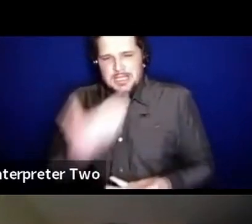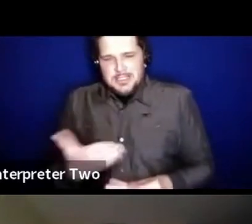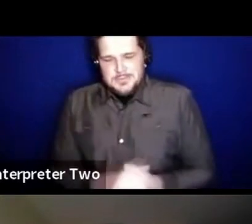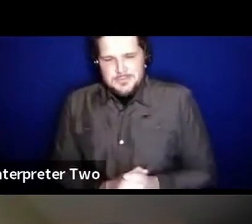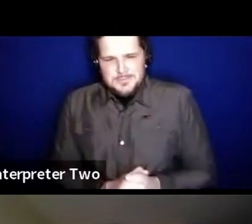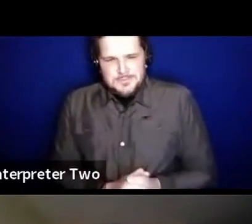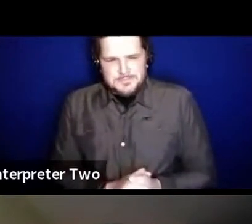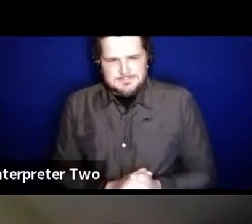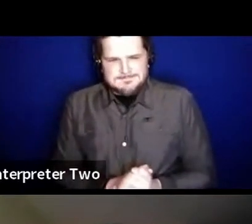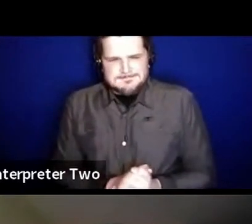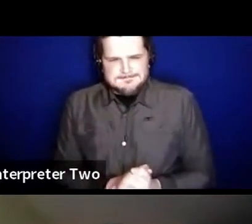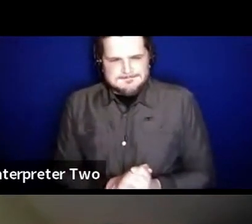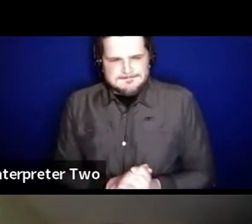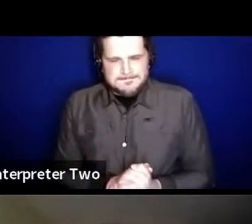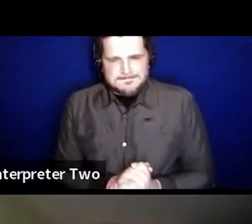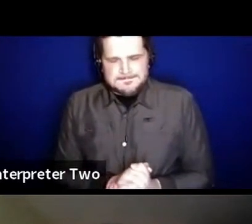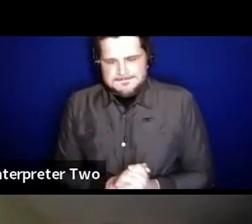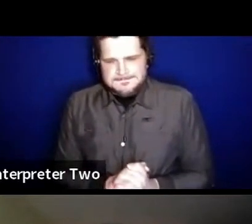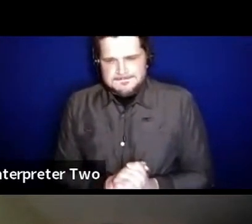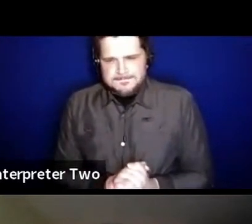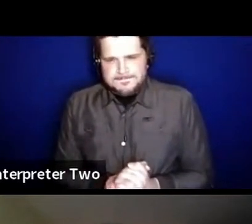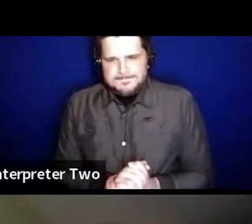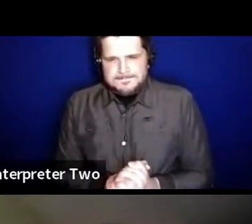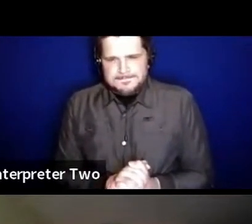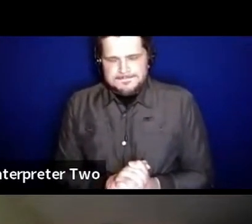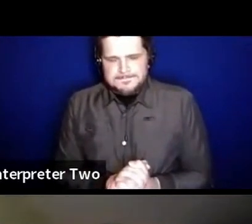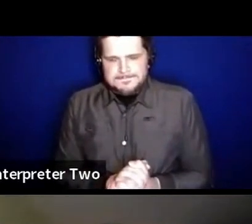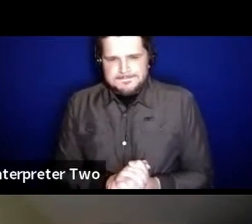Thank you, Jess. All right.